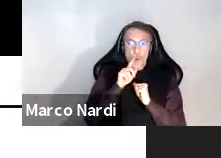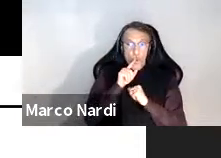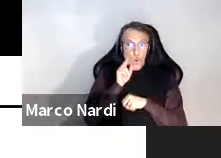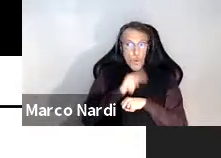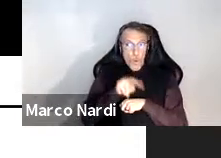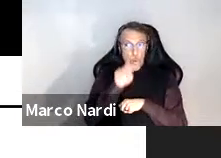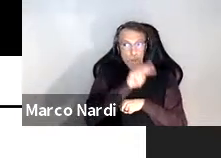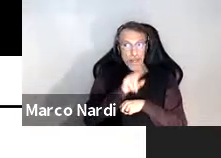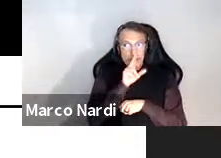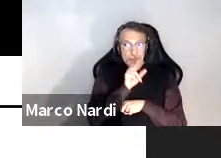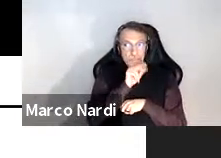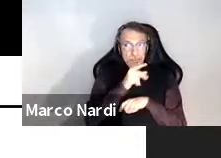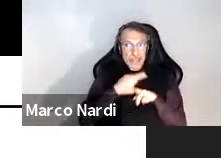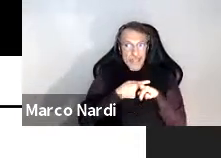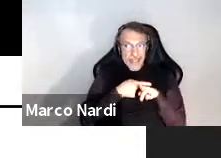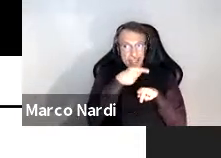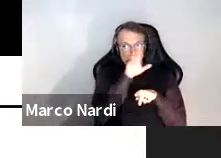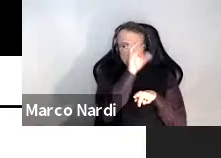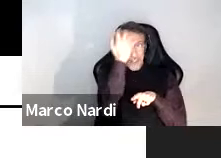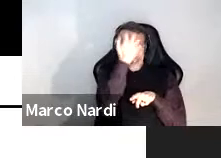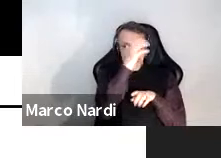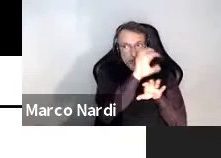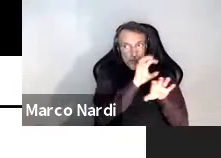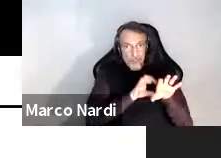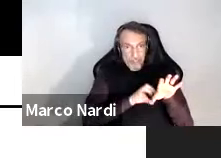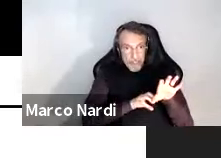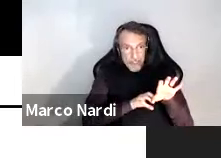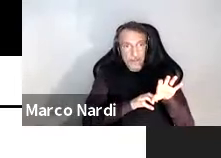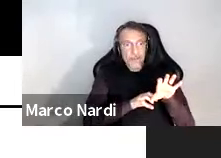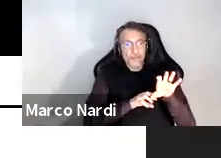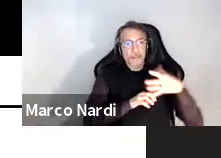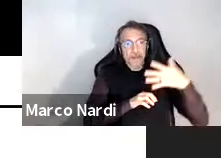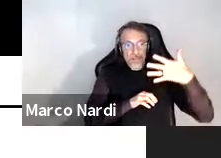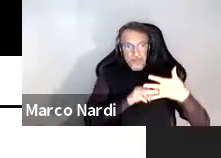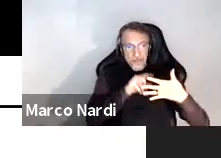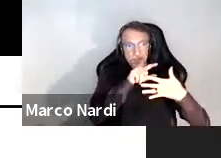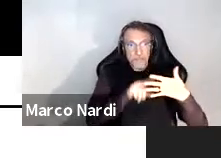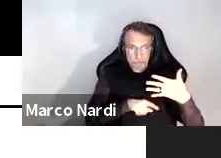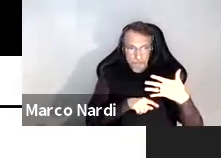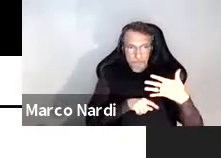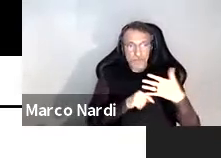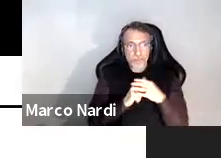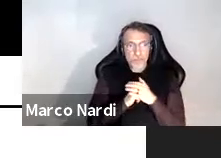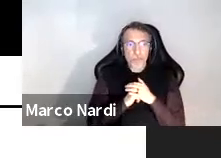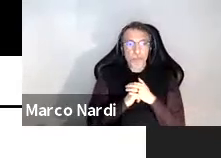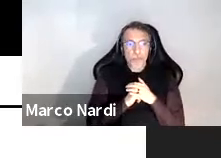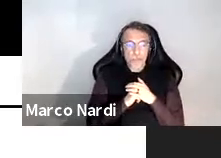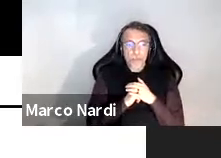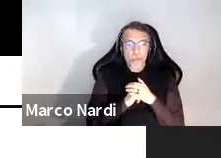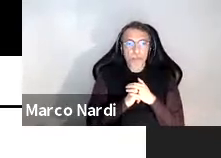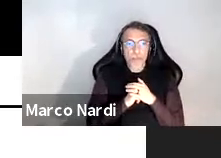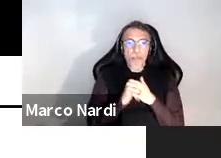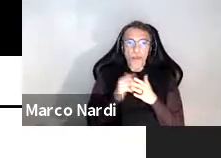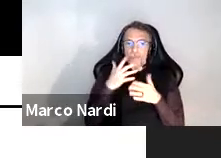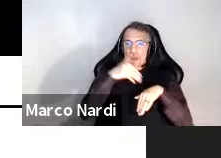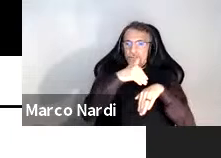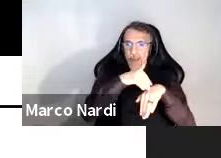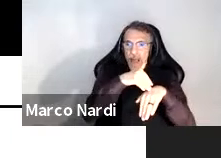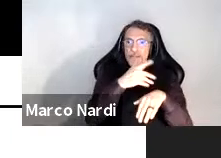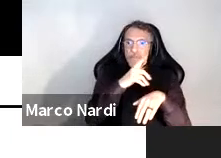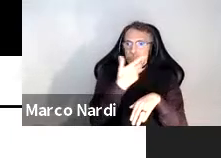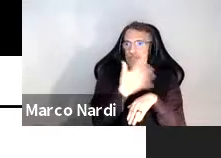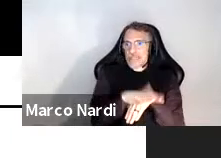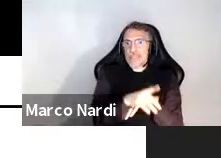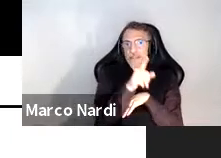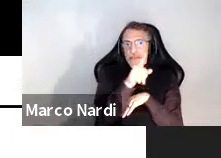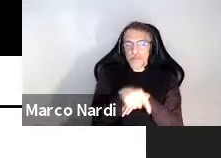countries, all the five Anglophone countries have embarked on all those things. Then there were